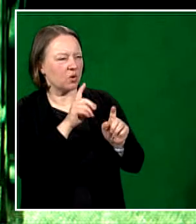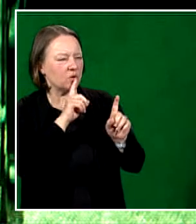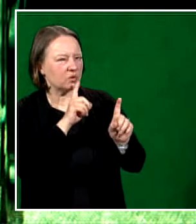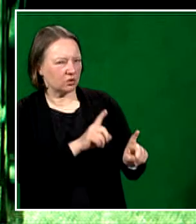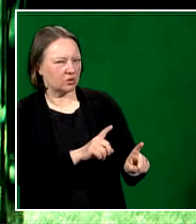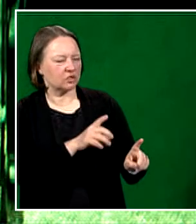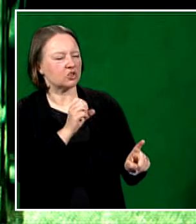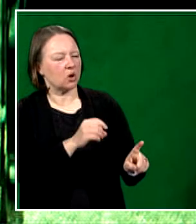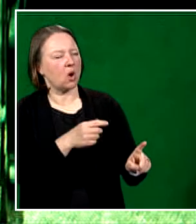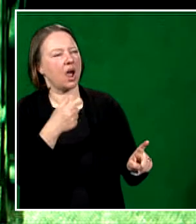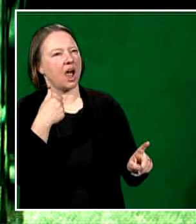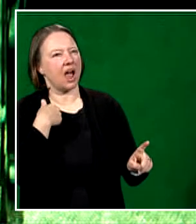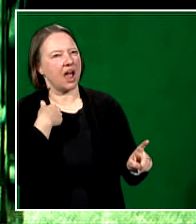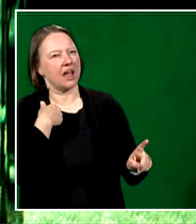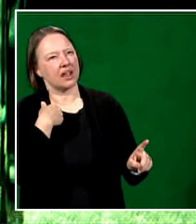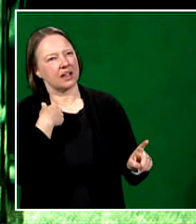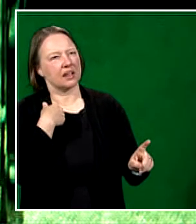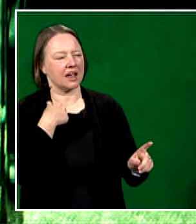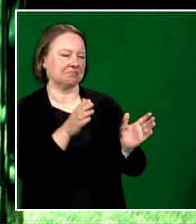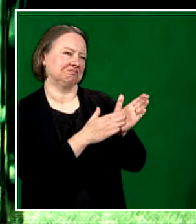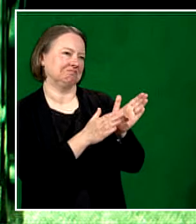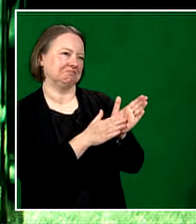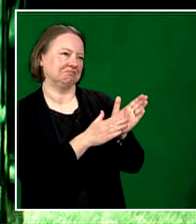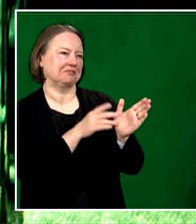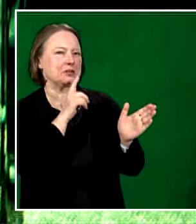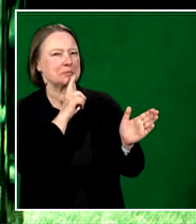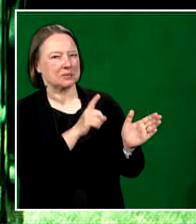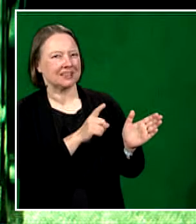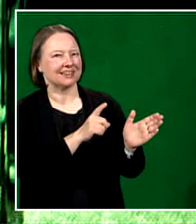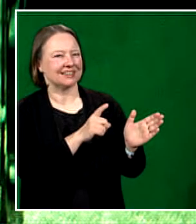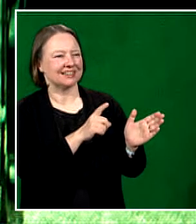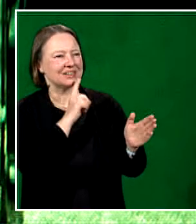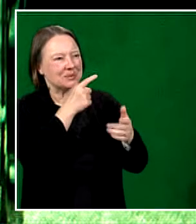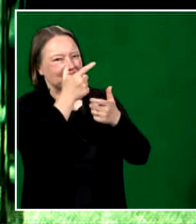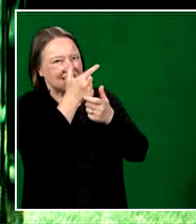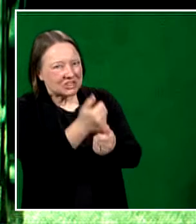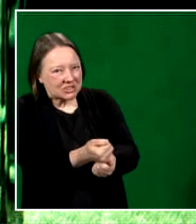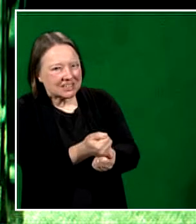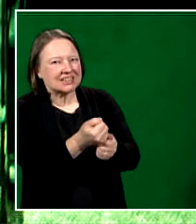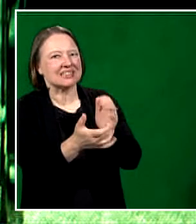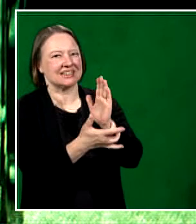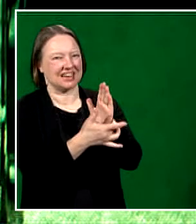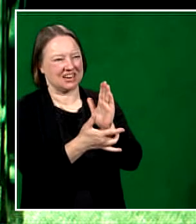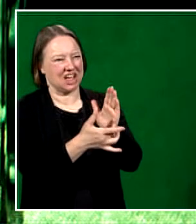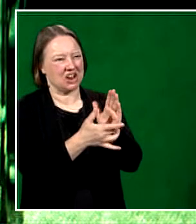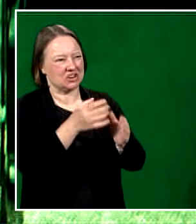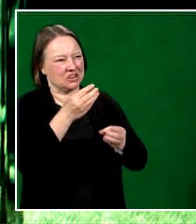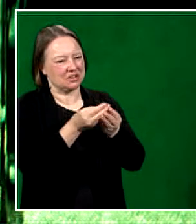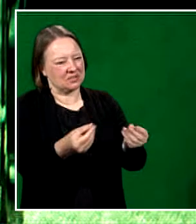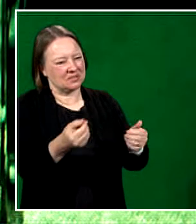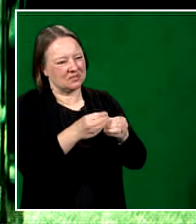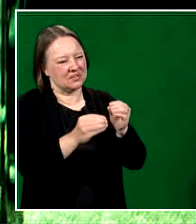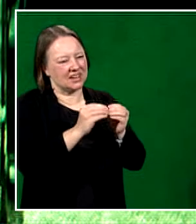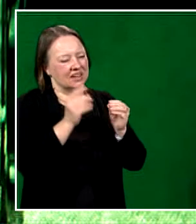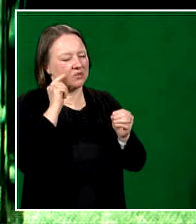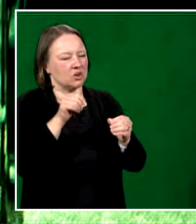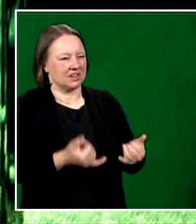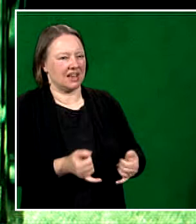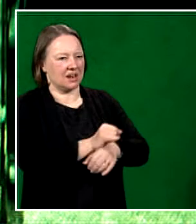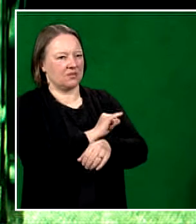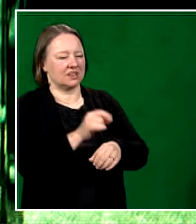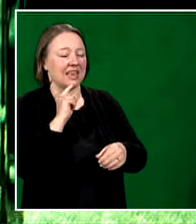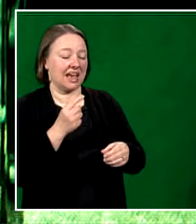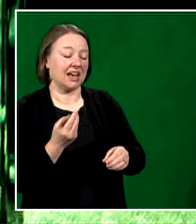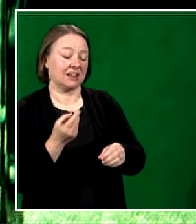So I applaud you on a really interesting technological fix to a current industry that is